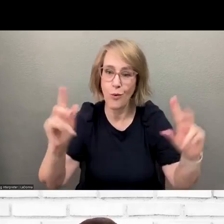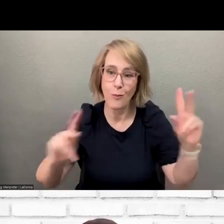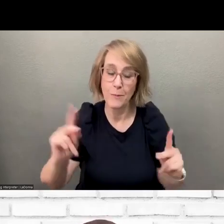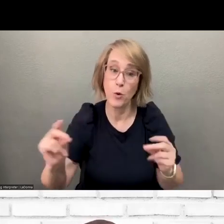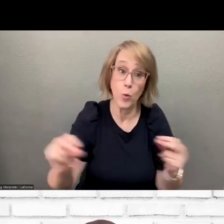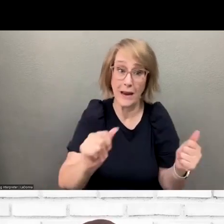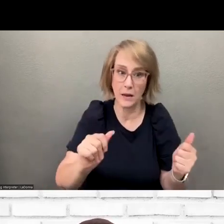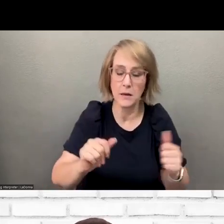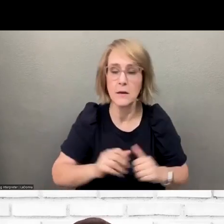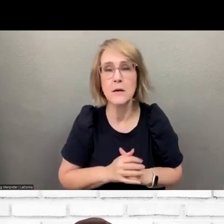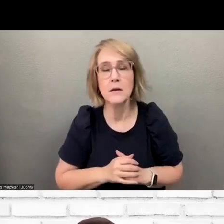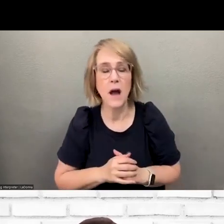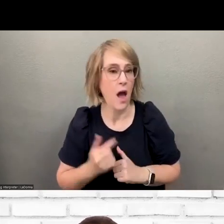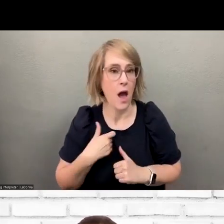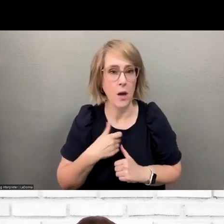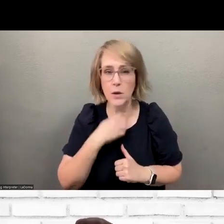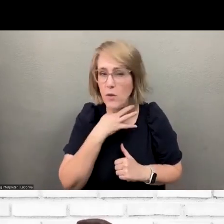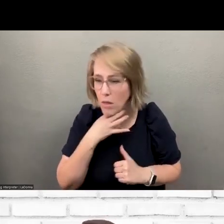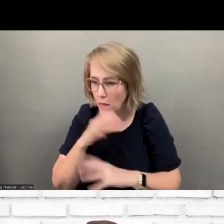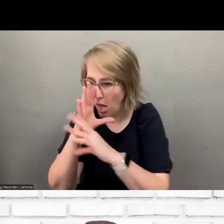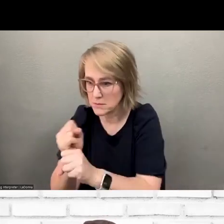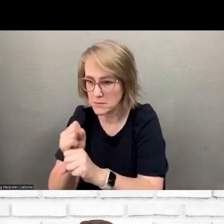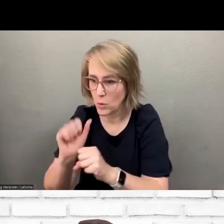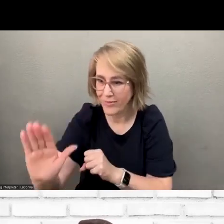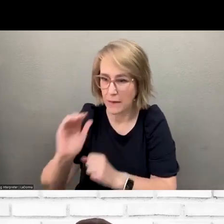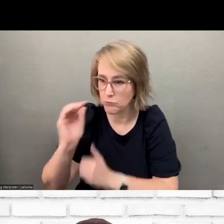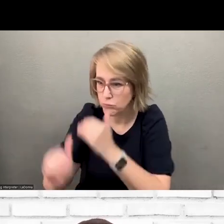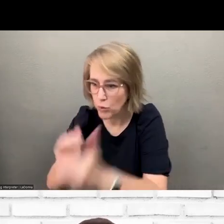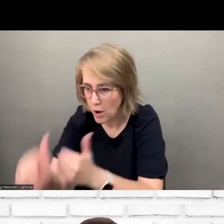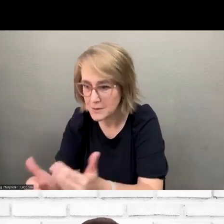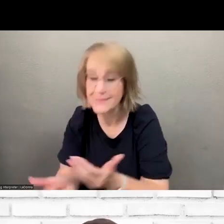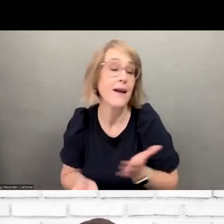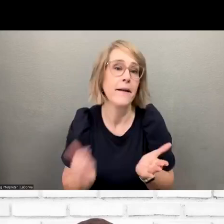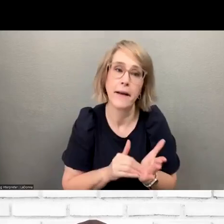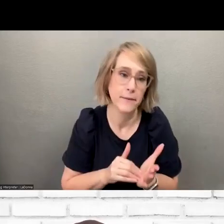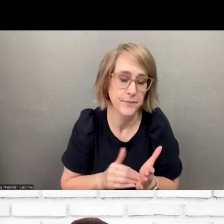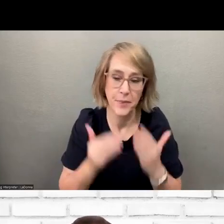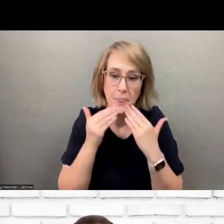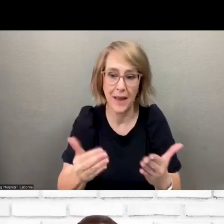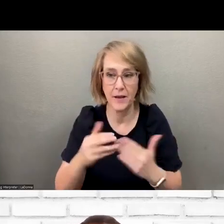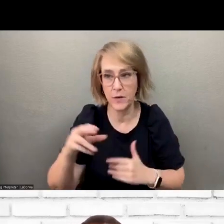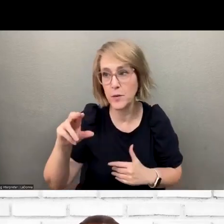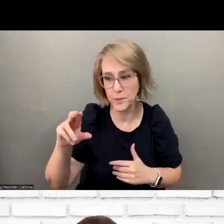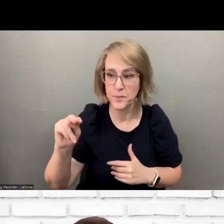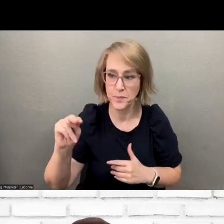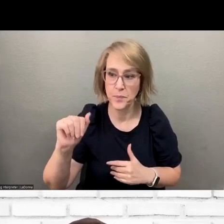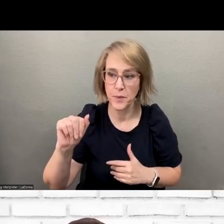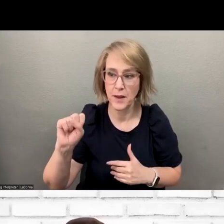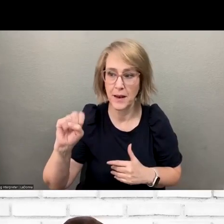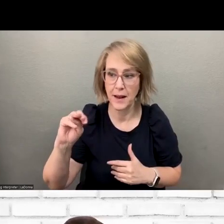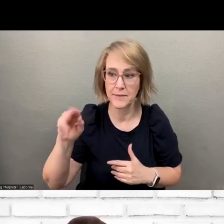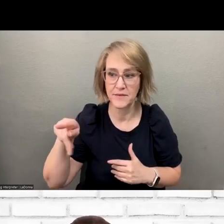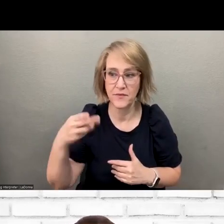possible. So I was very intrigued with that whole process, and very thankful again to NASPIT, but as well to